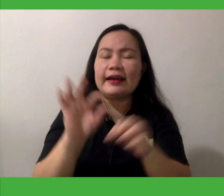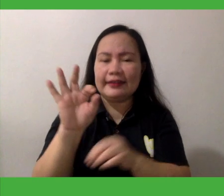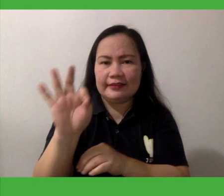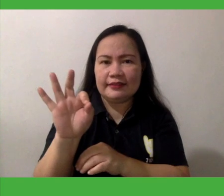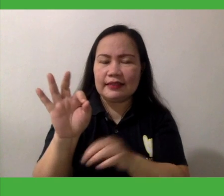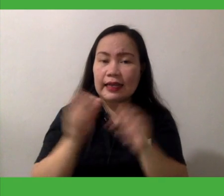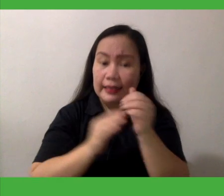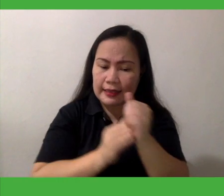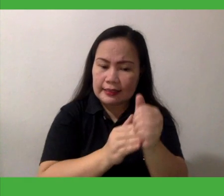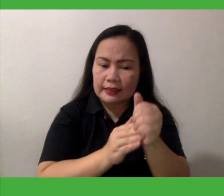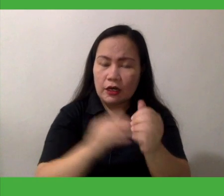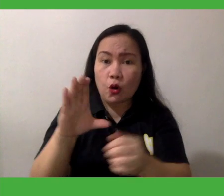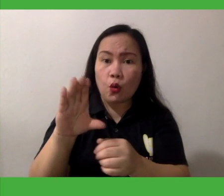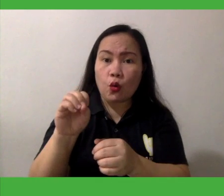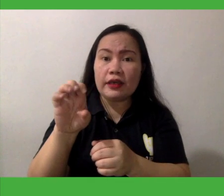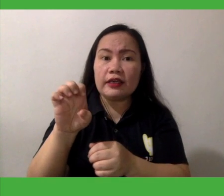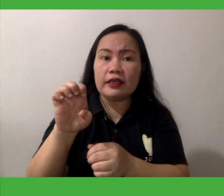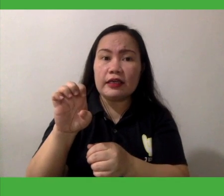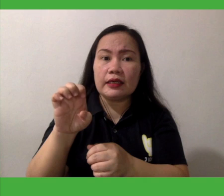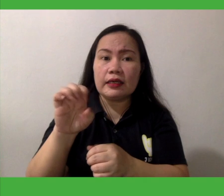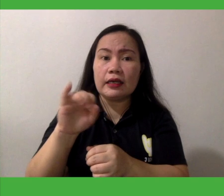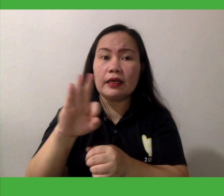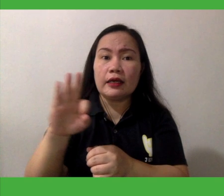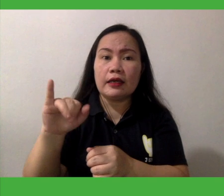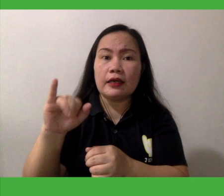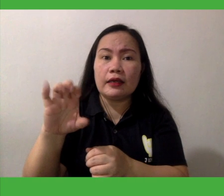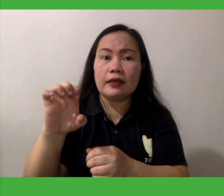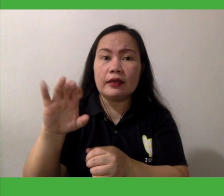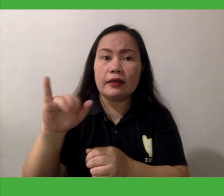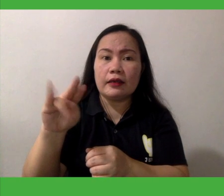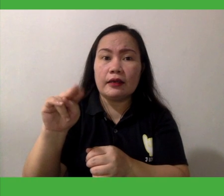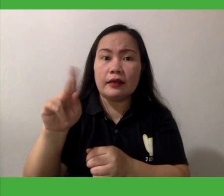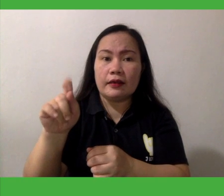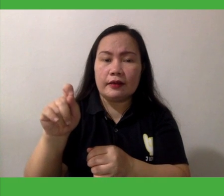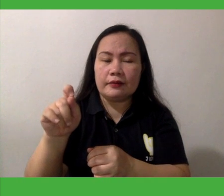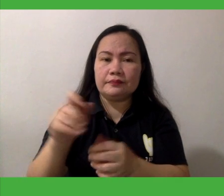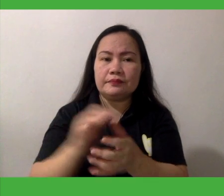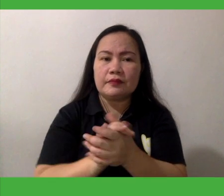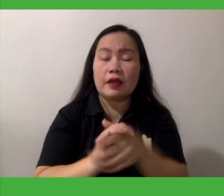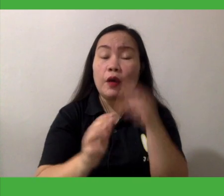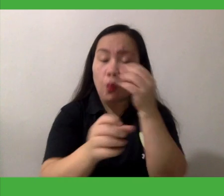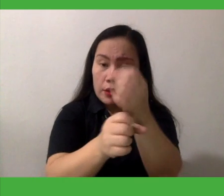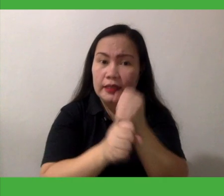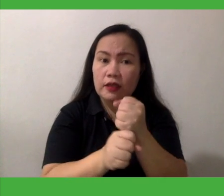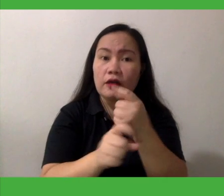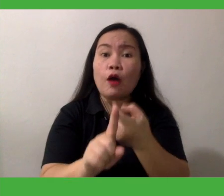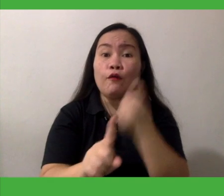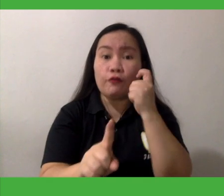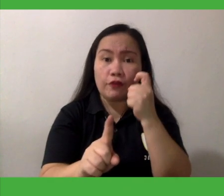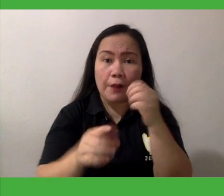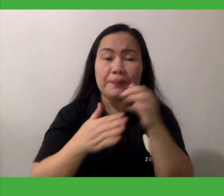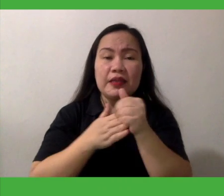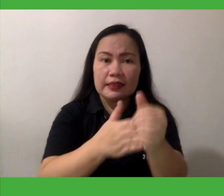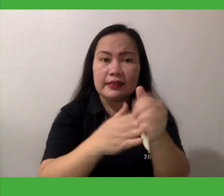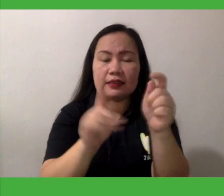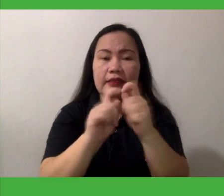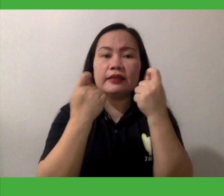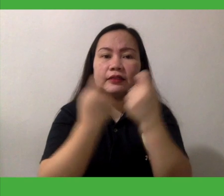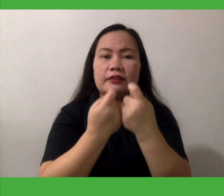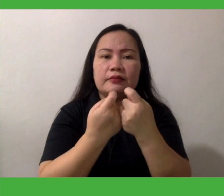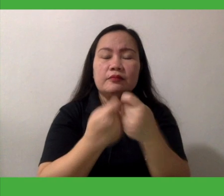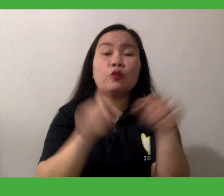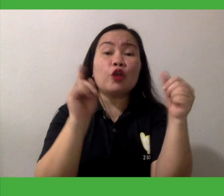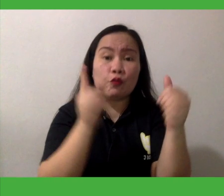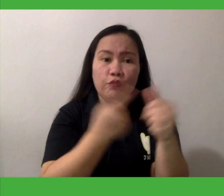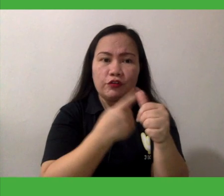coefficient. Ano ang leading coefficient? 9. Kasi ang leading coefficient ay kinukuha natin sa leading term.